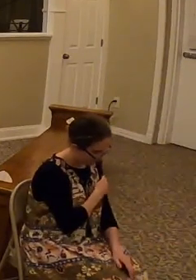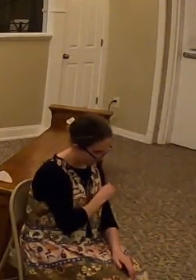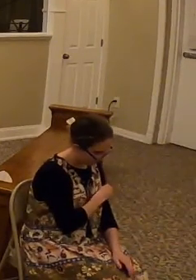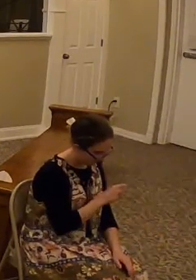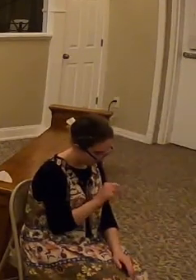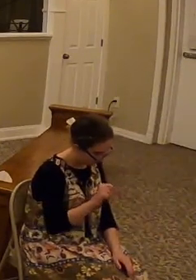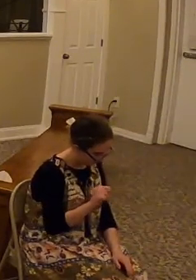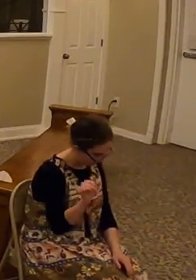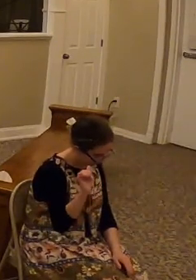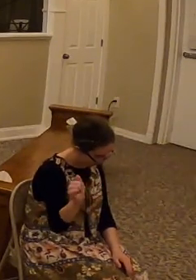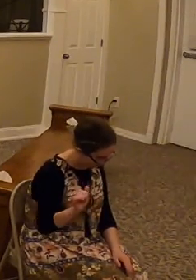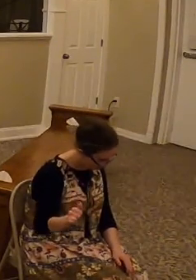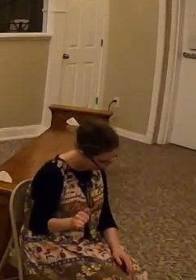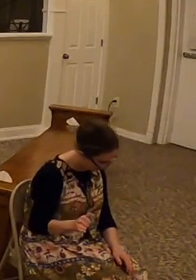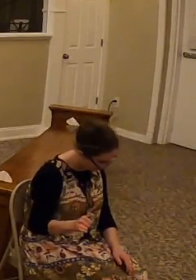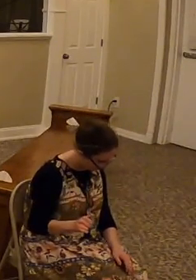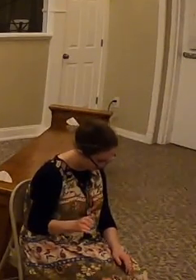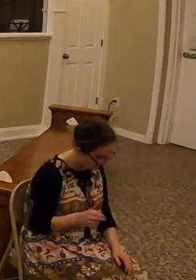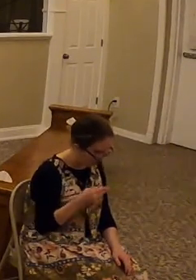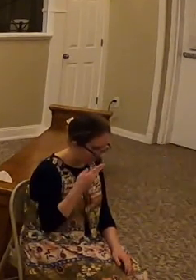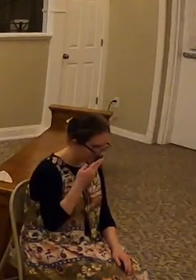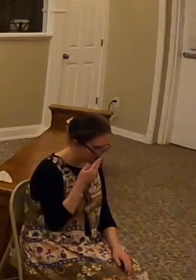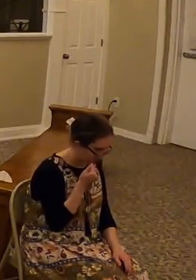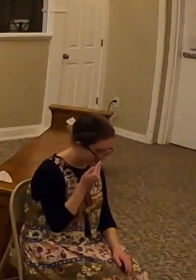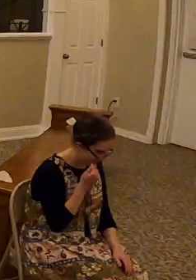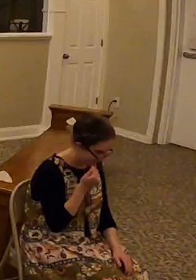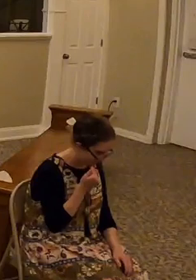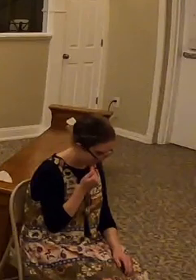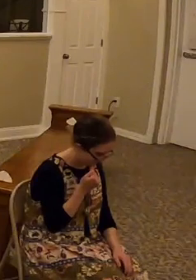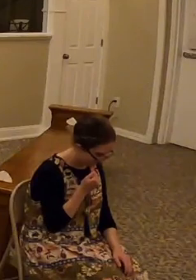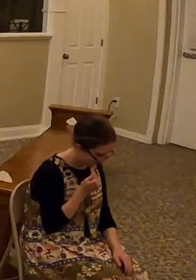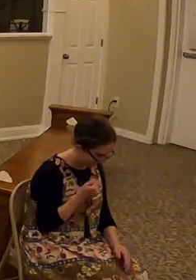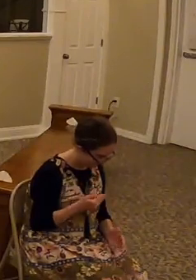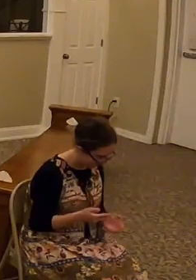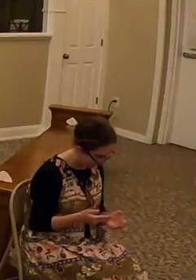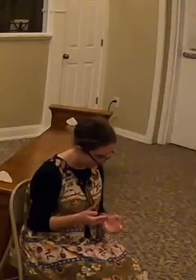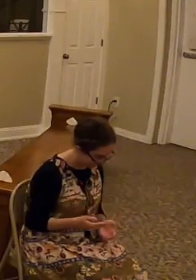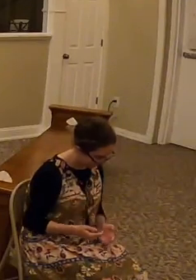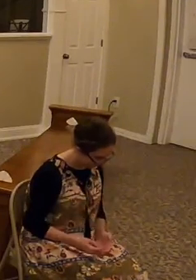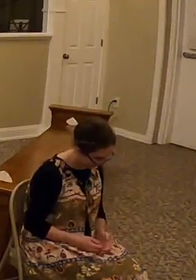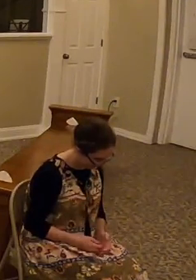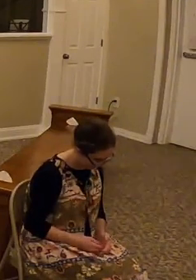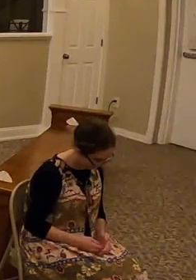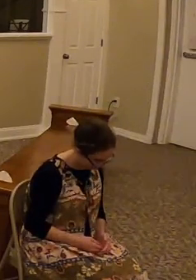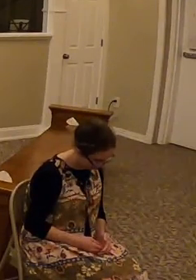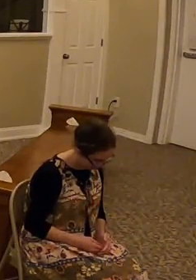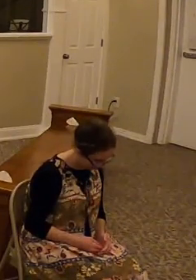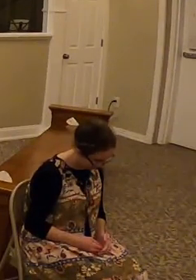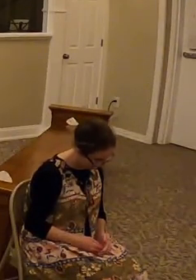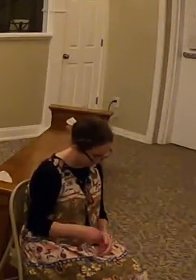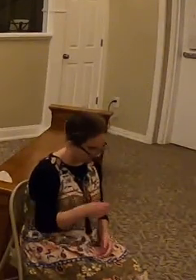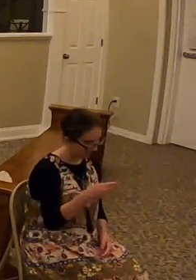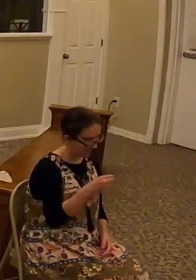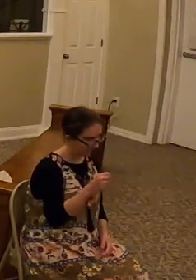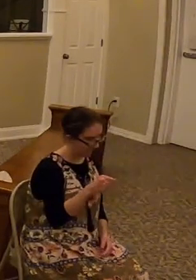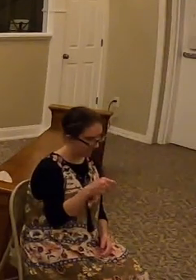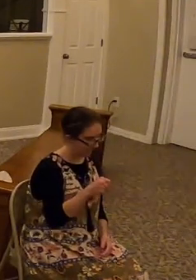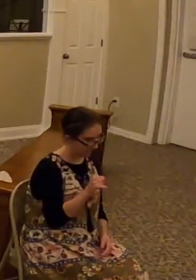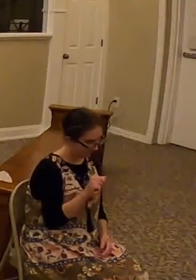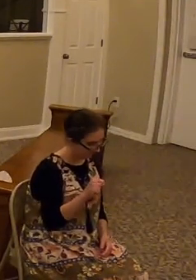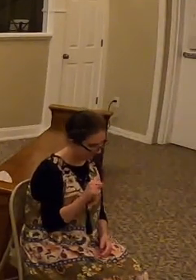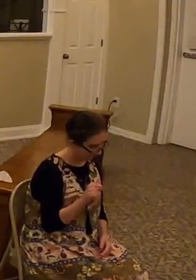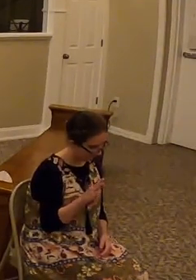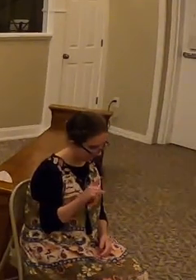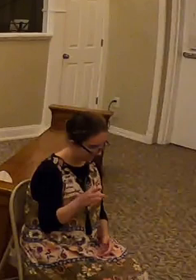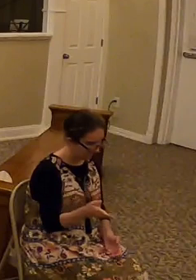hospitality. I'm just joking on that. Given to hospitality. I'm always hospitable. In fact,